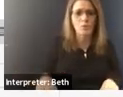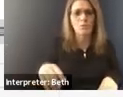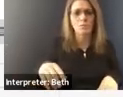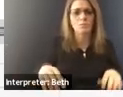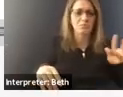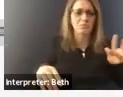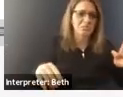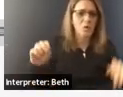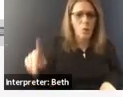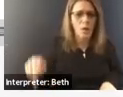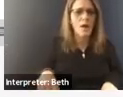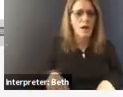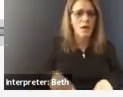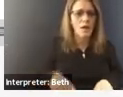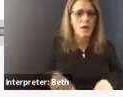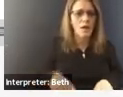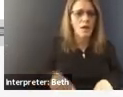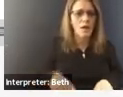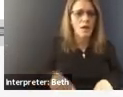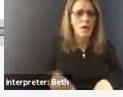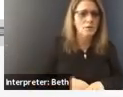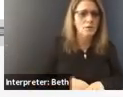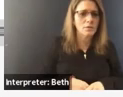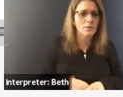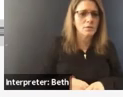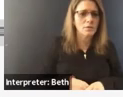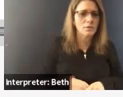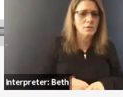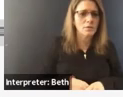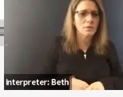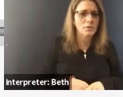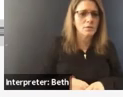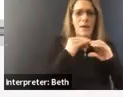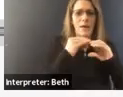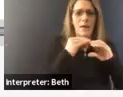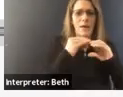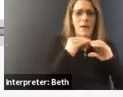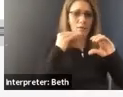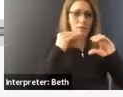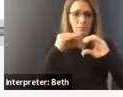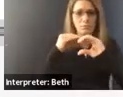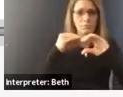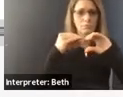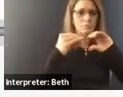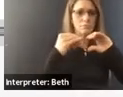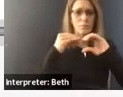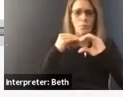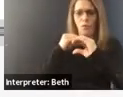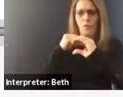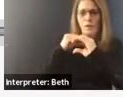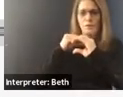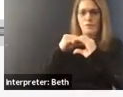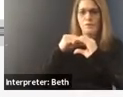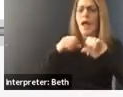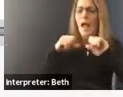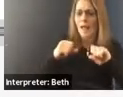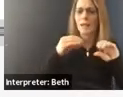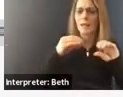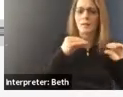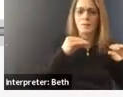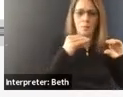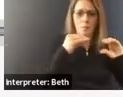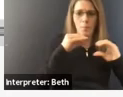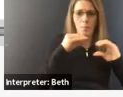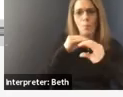there. And I'll just move my turret just a little bit more because I can move it in the render view as well. We're